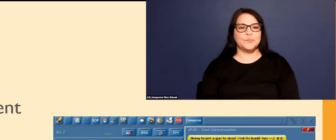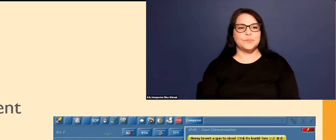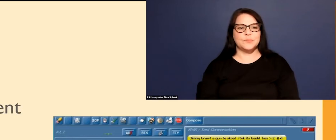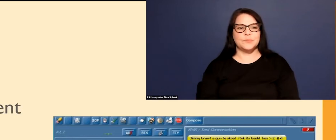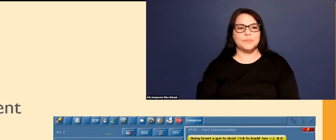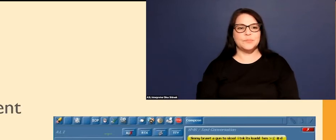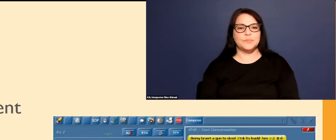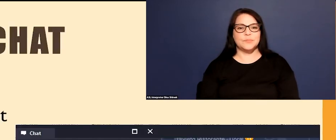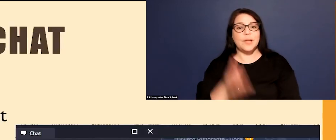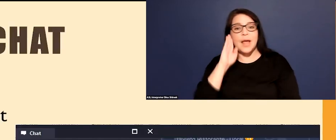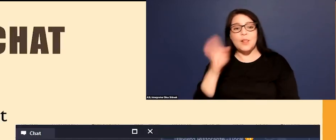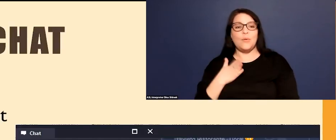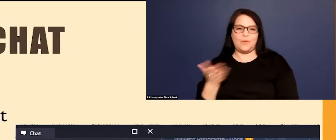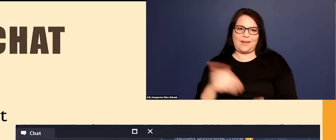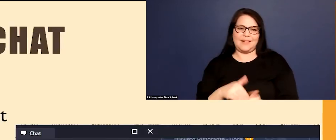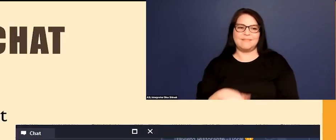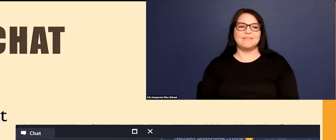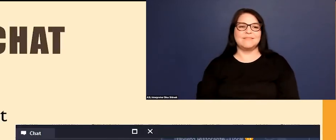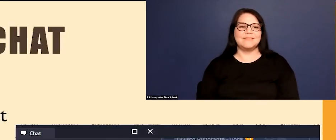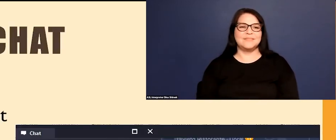Hello, my name is